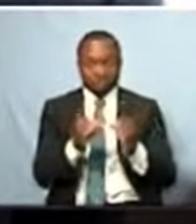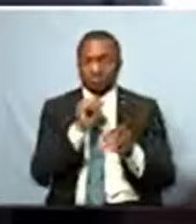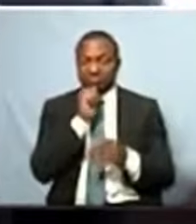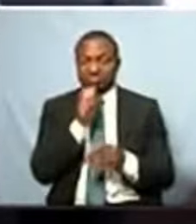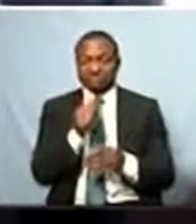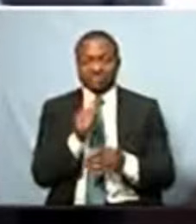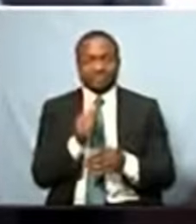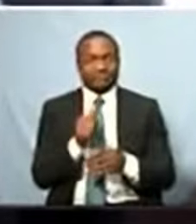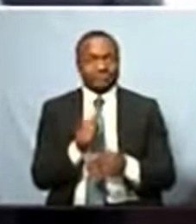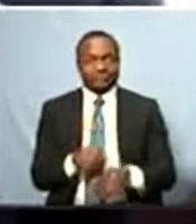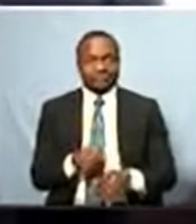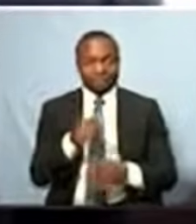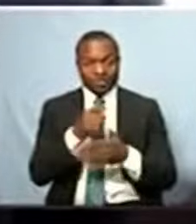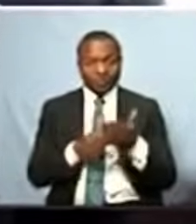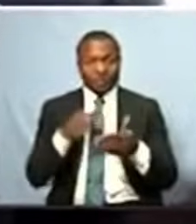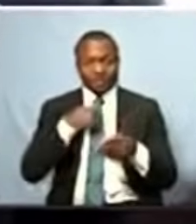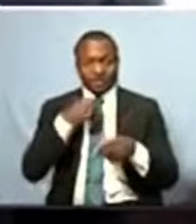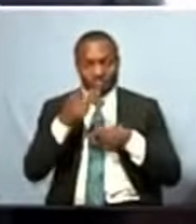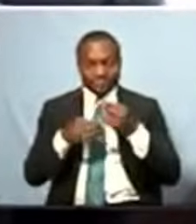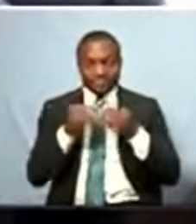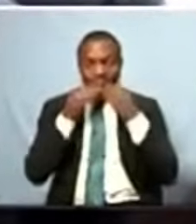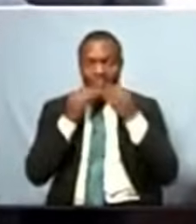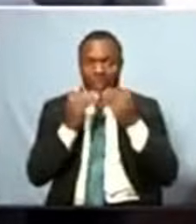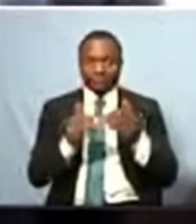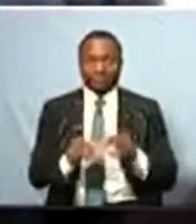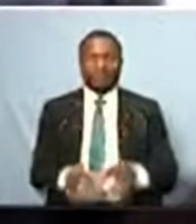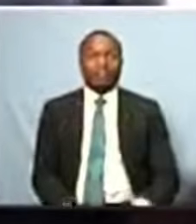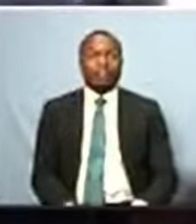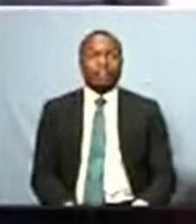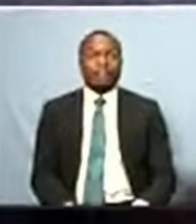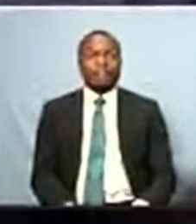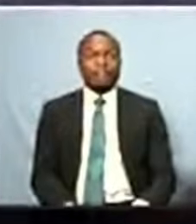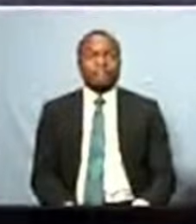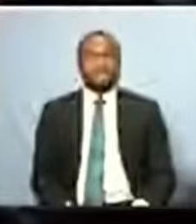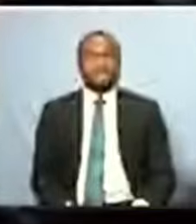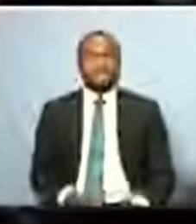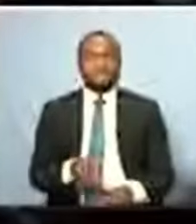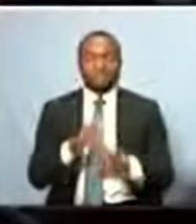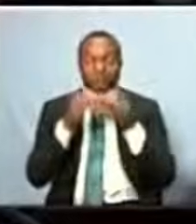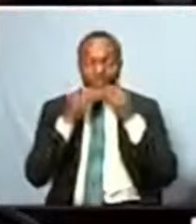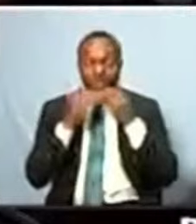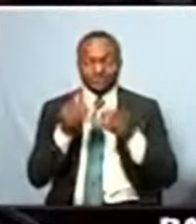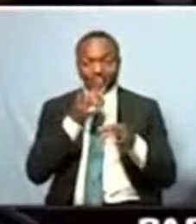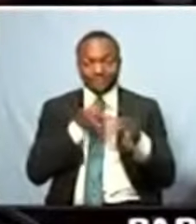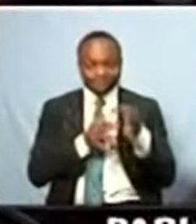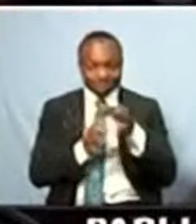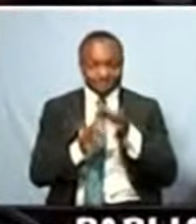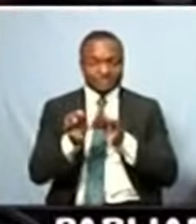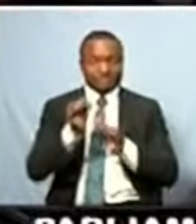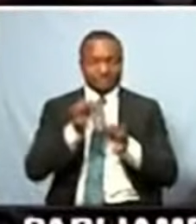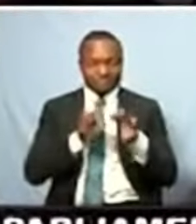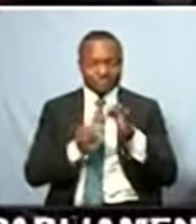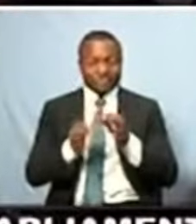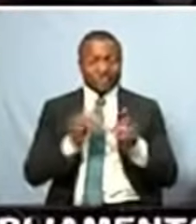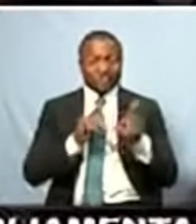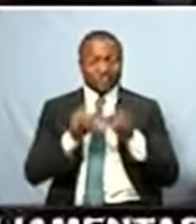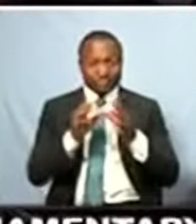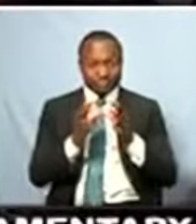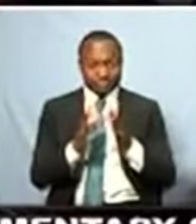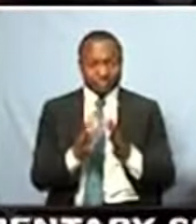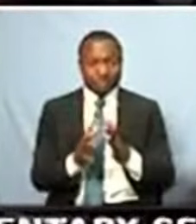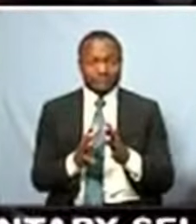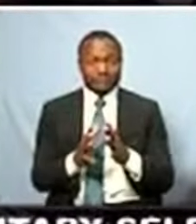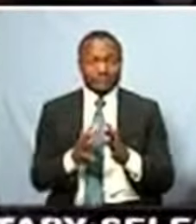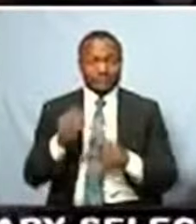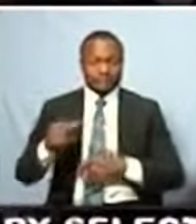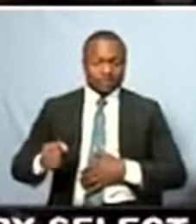I think that's what I meant, sir. Thank you. Thank you for the clarification. Director,